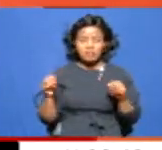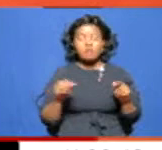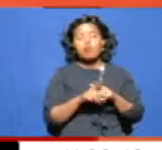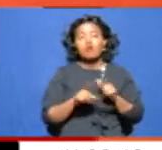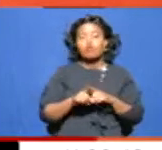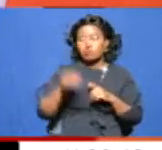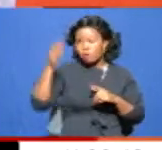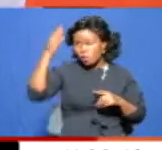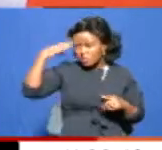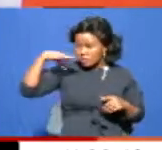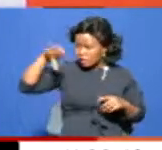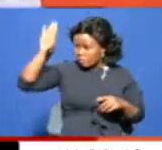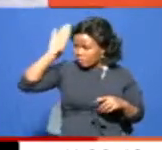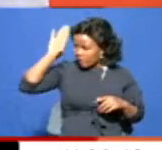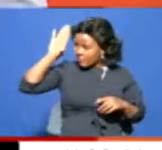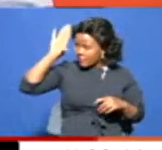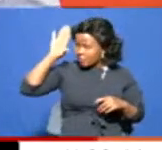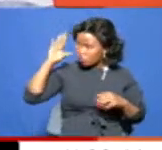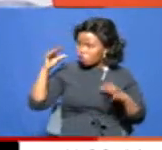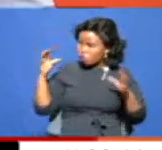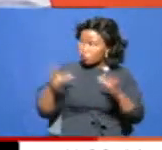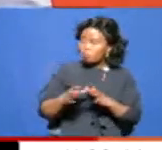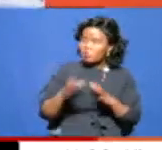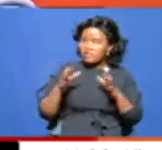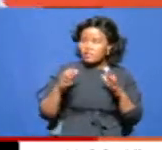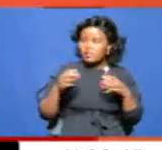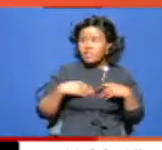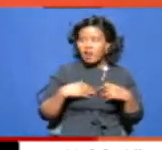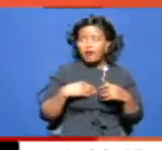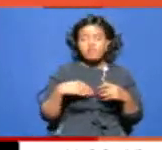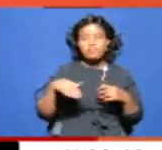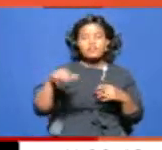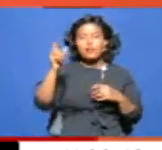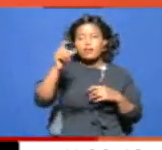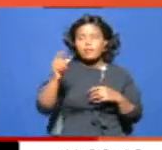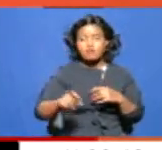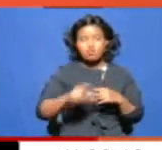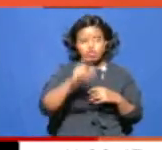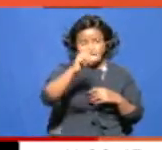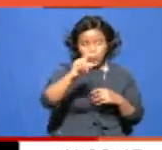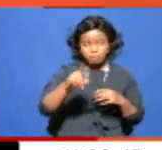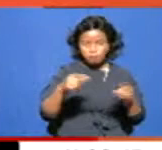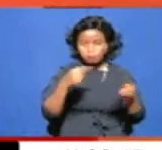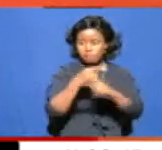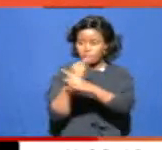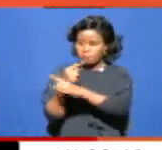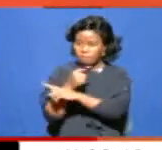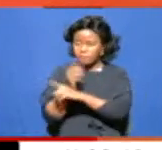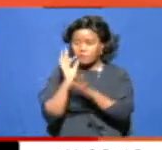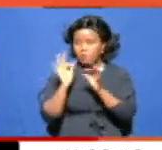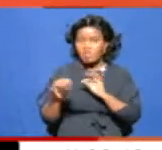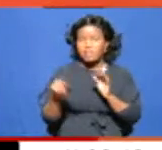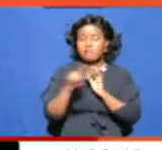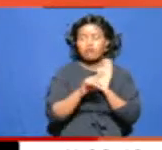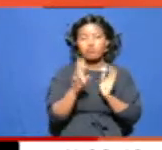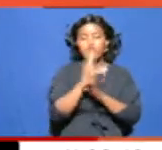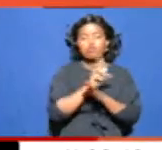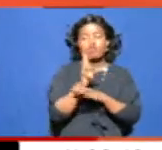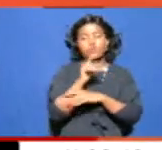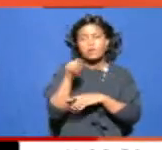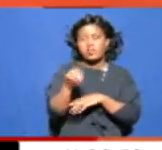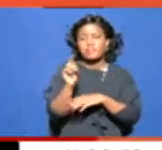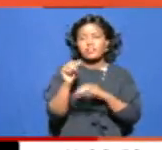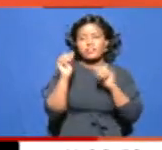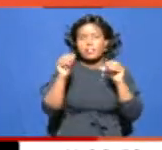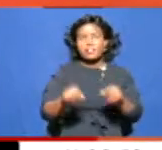Mm-hmm. The Brazilian league is played in provinces. Regions, yeah. In regions. So if we can adapt that, I think that can save the